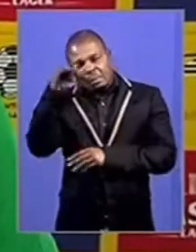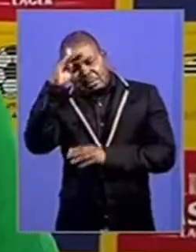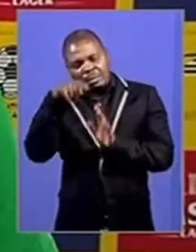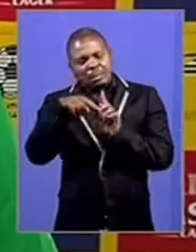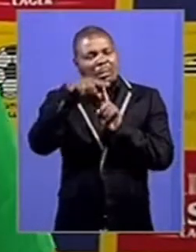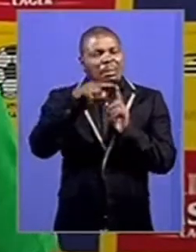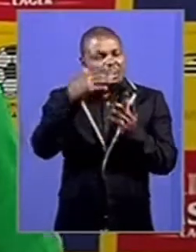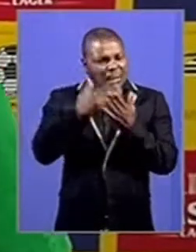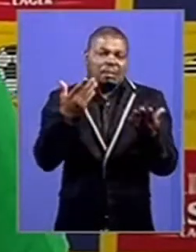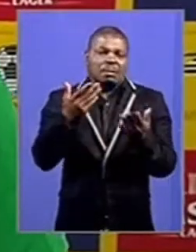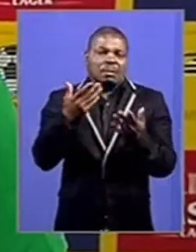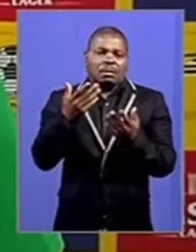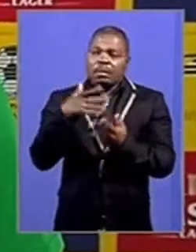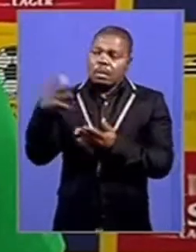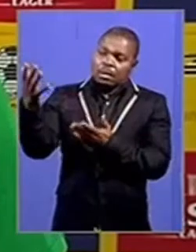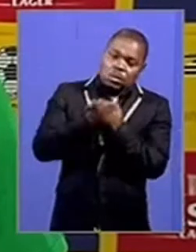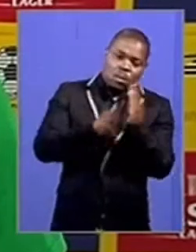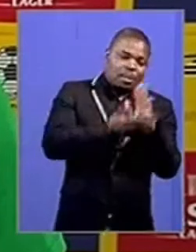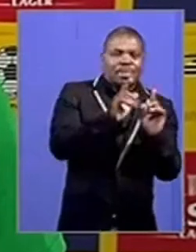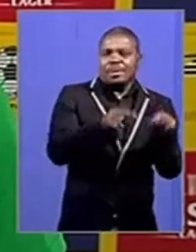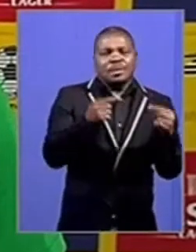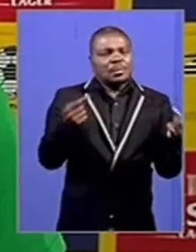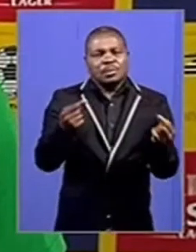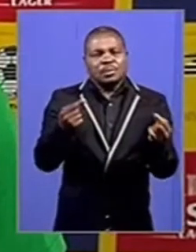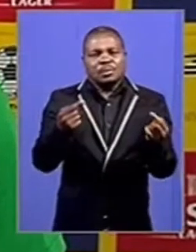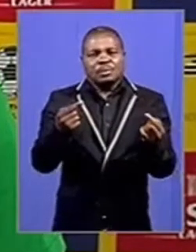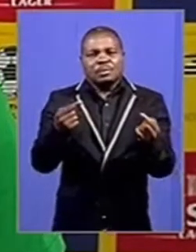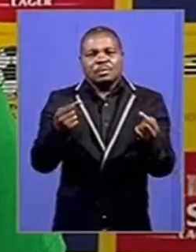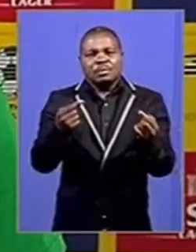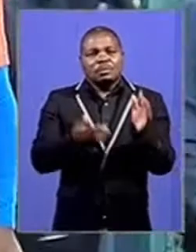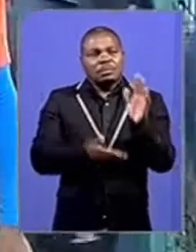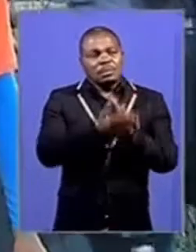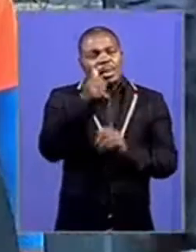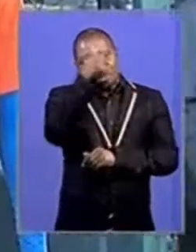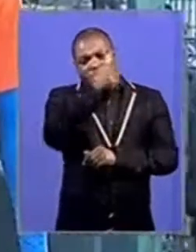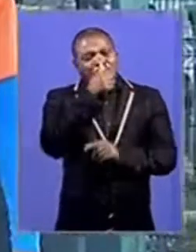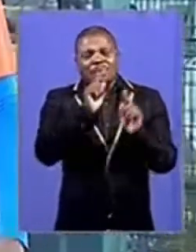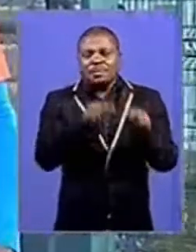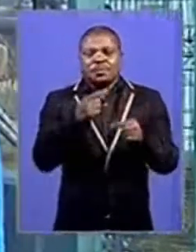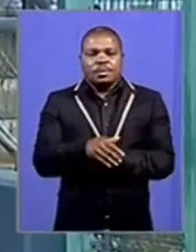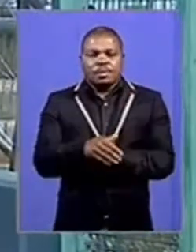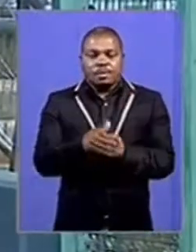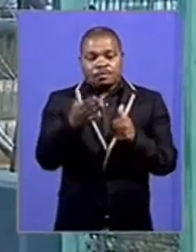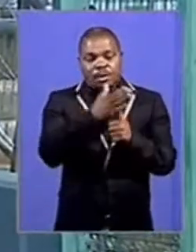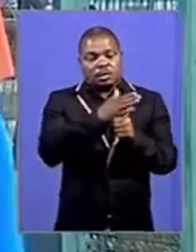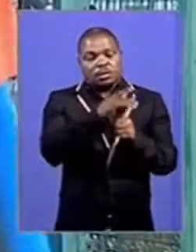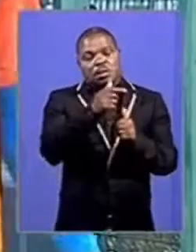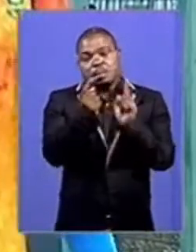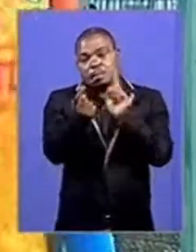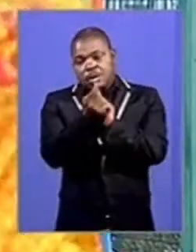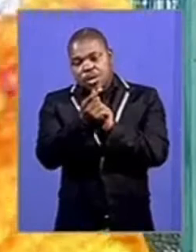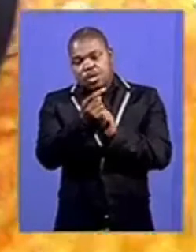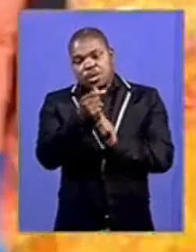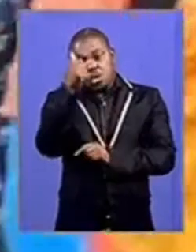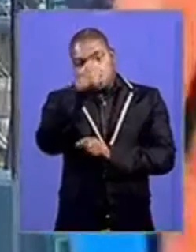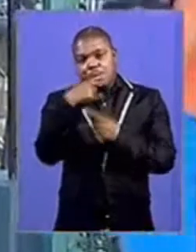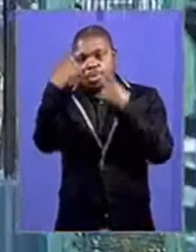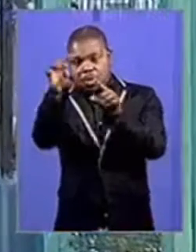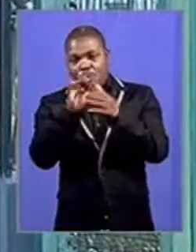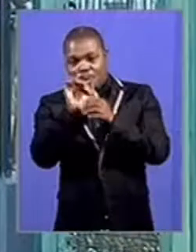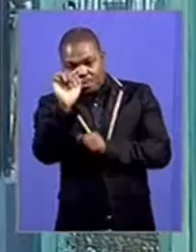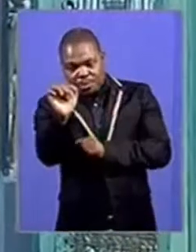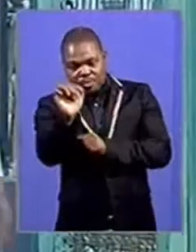whatever. So I can't take him with me to Ethiopia. Papadi ya pele kgahlanong le Ethiopia ke ya tseleng